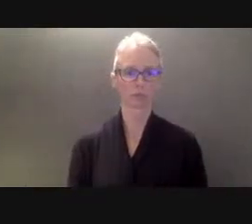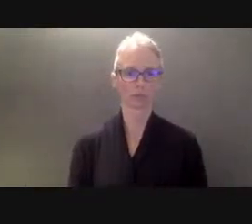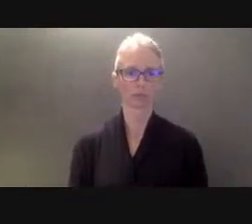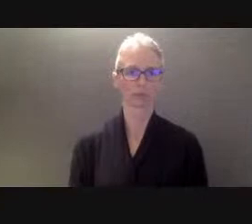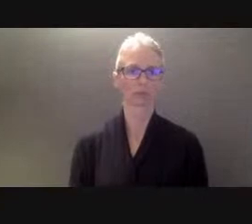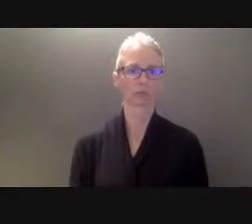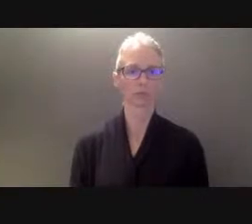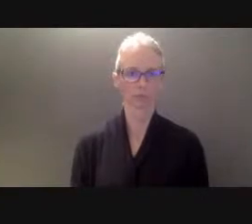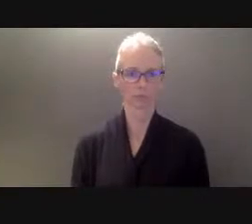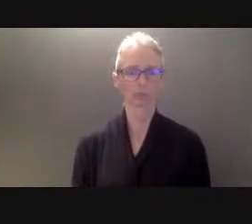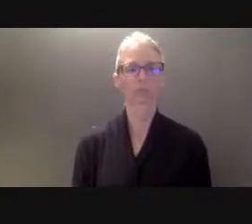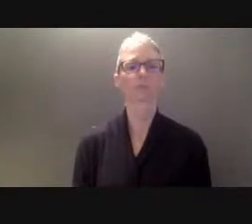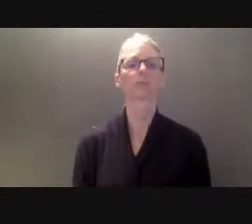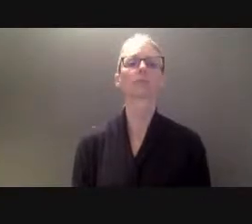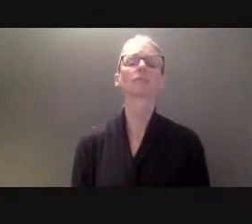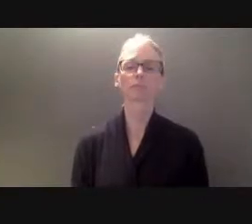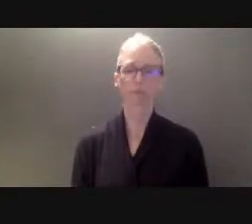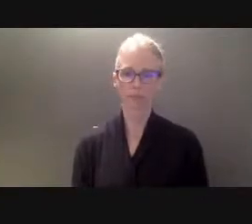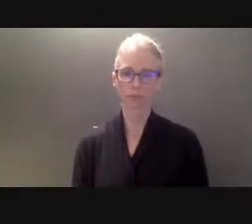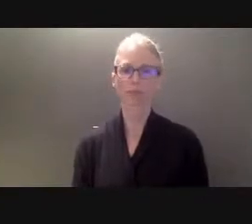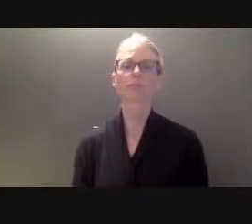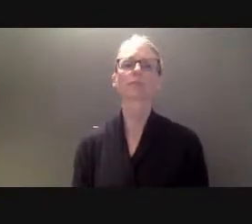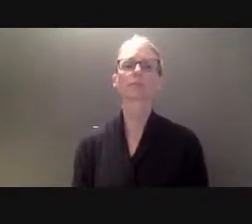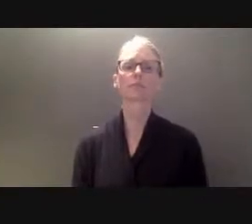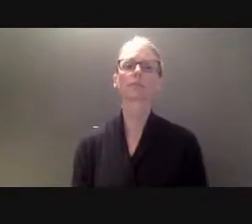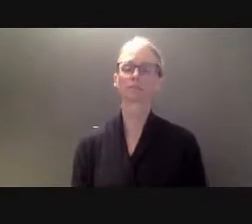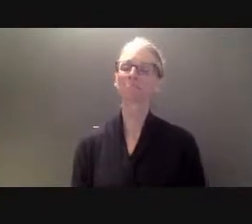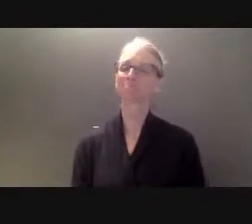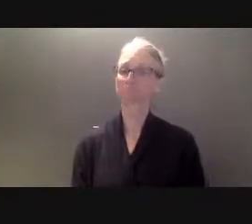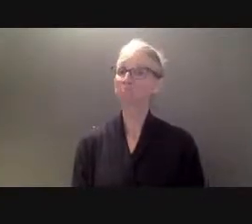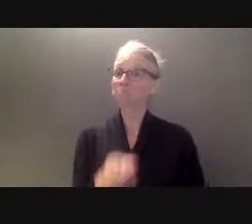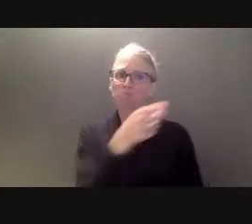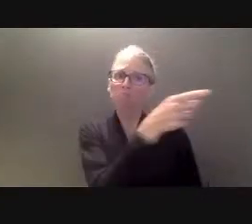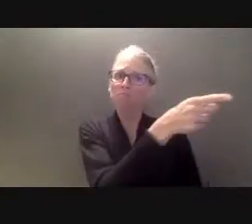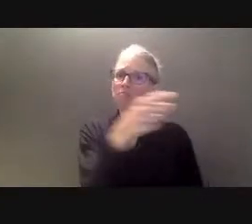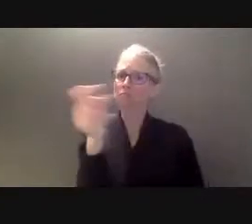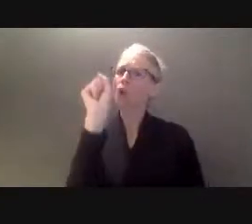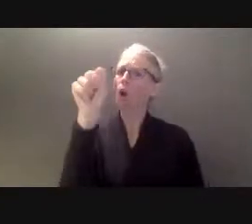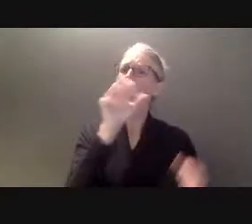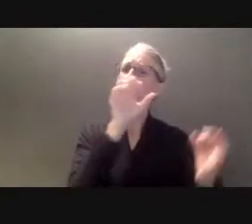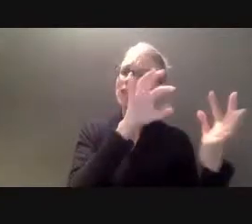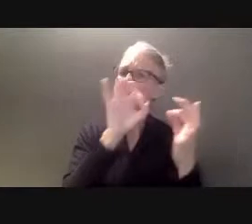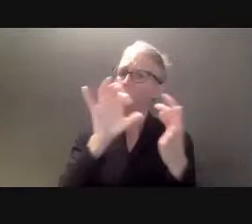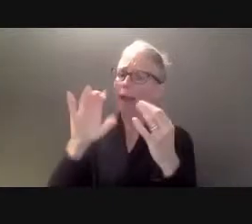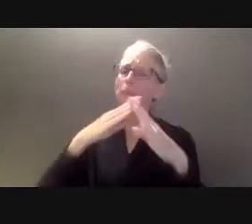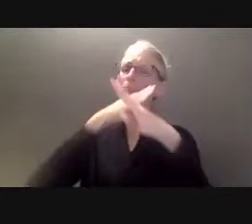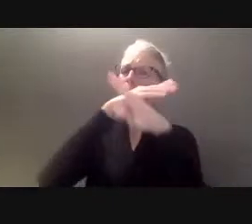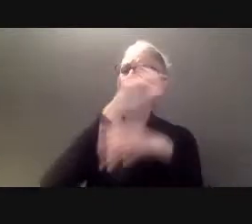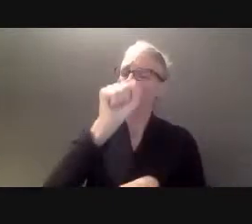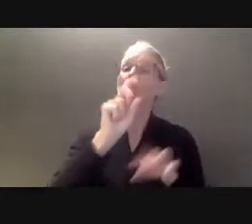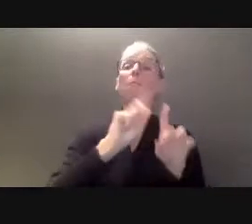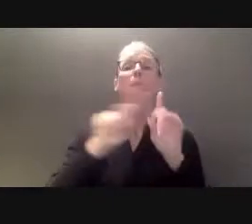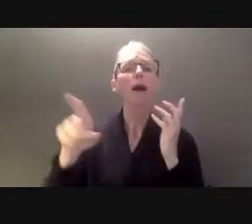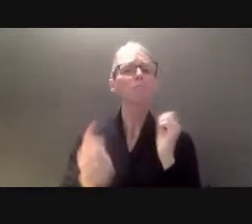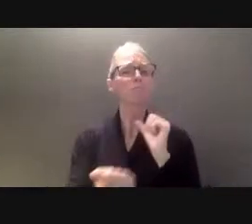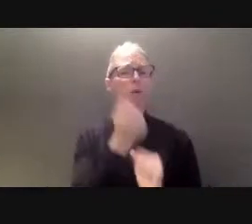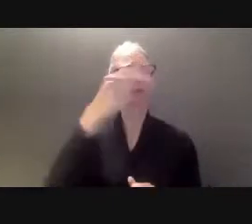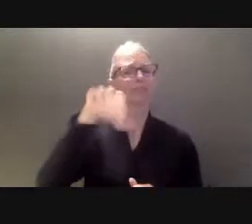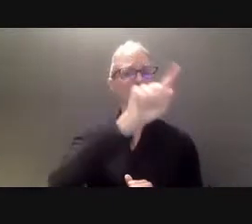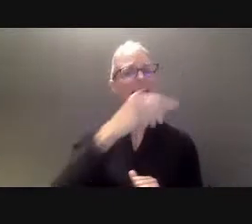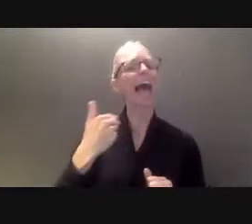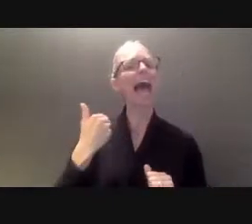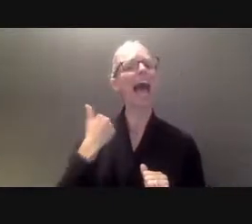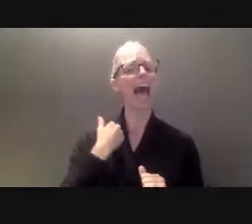One of the things that we really wanted to highlight were the positive experiences people with disabilities had when visiting our national parks. So some